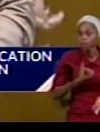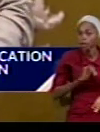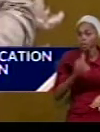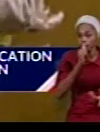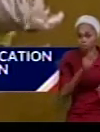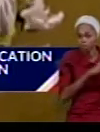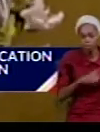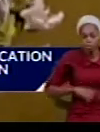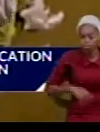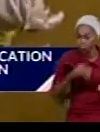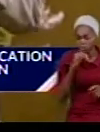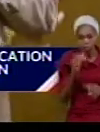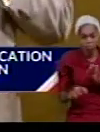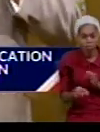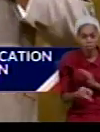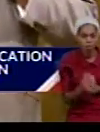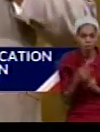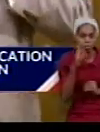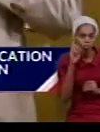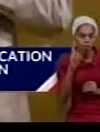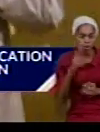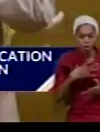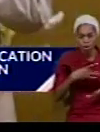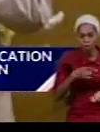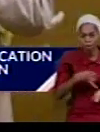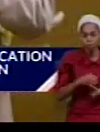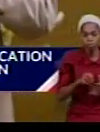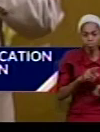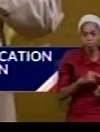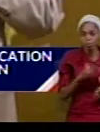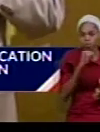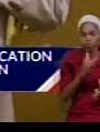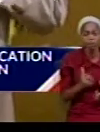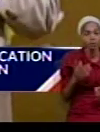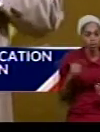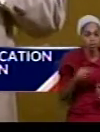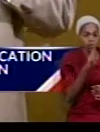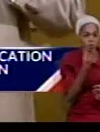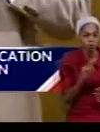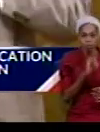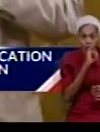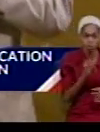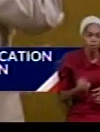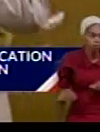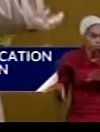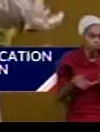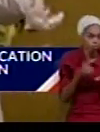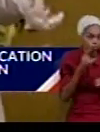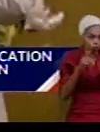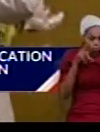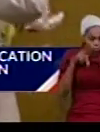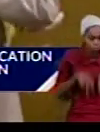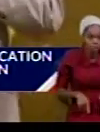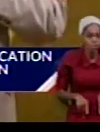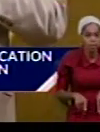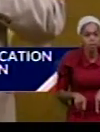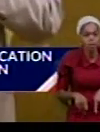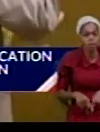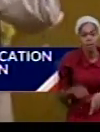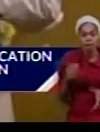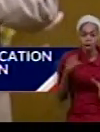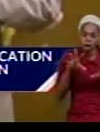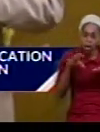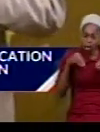it or not. The question is, do you personally recognize him as Lord? Because if you recognize him as Lord, you will accept his